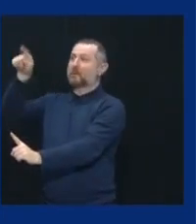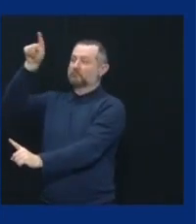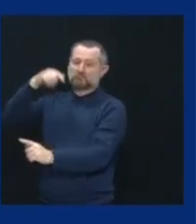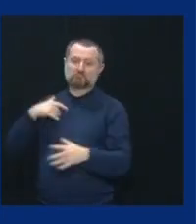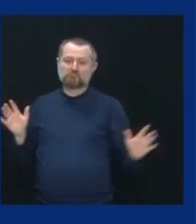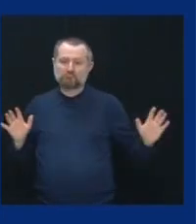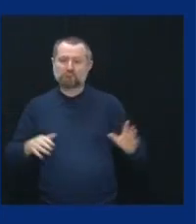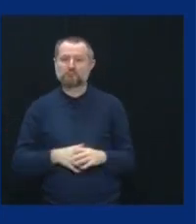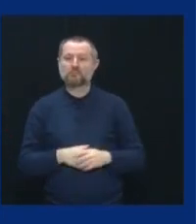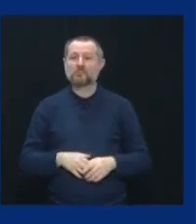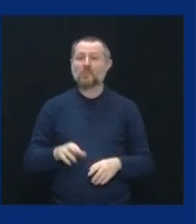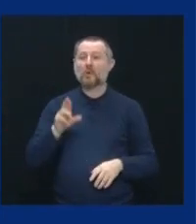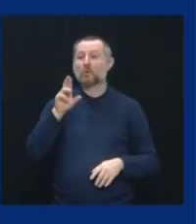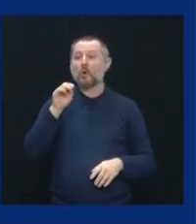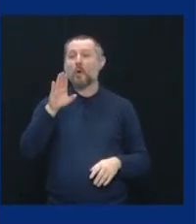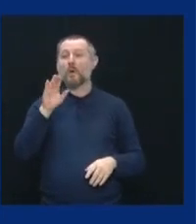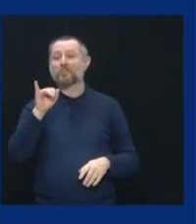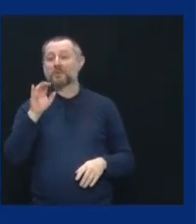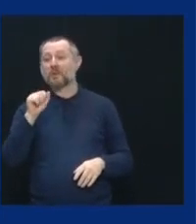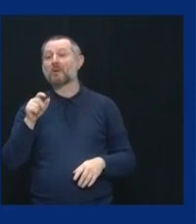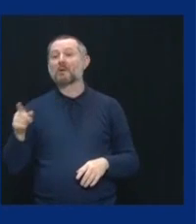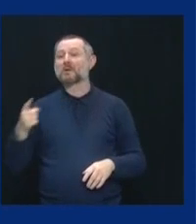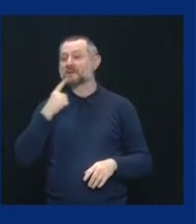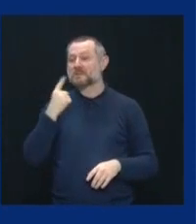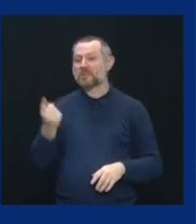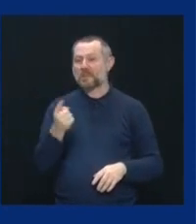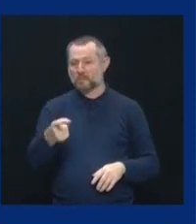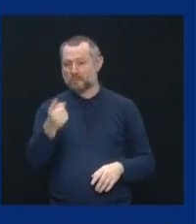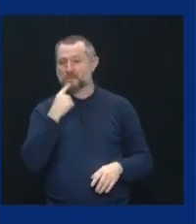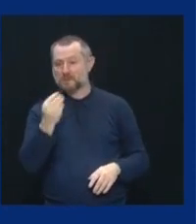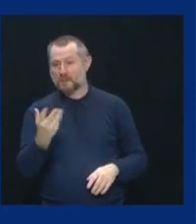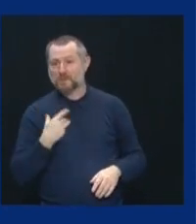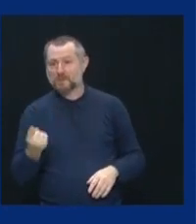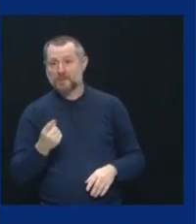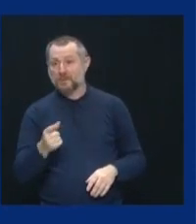Mahika something, then he's supposed to tell me. If he doesn't,